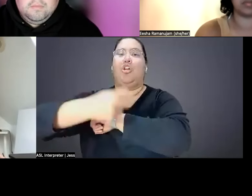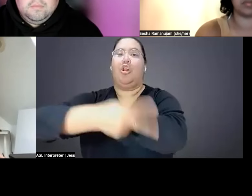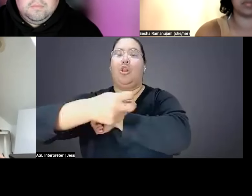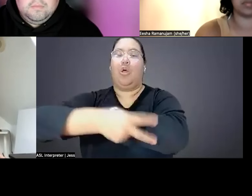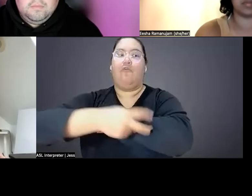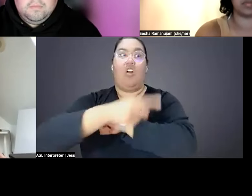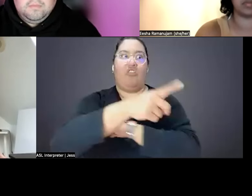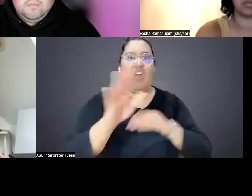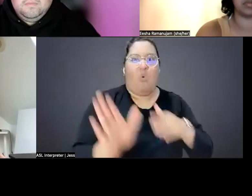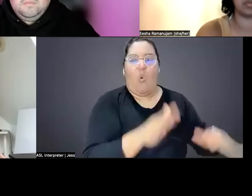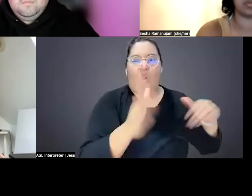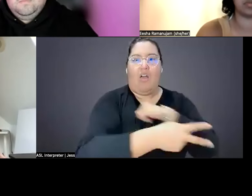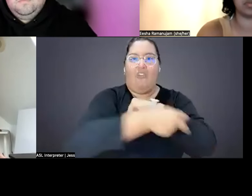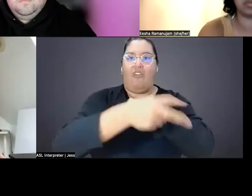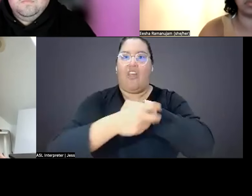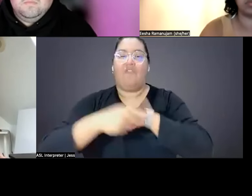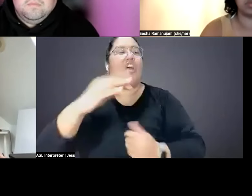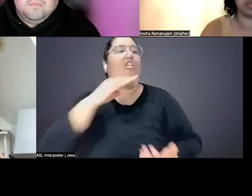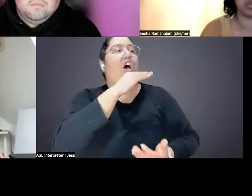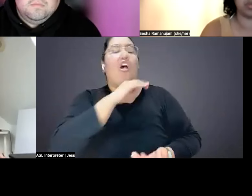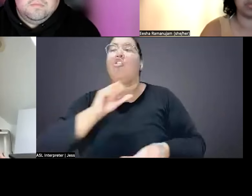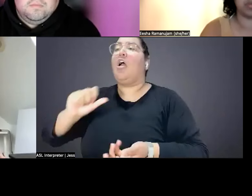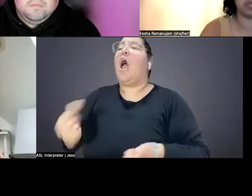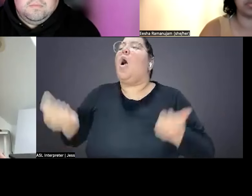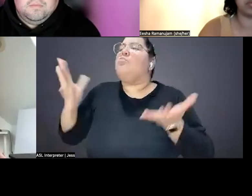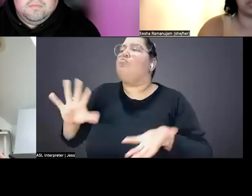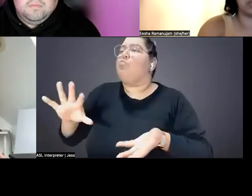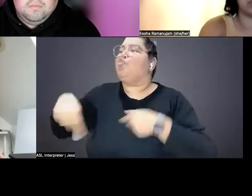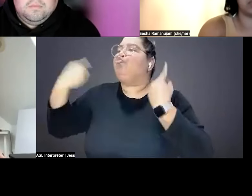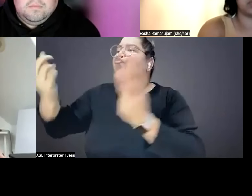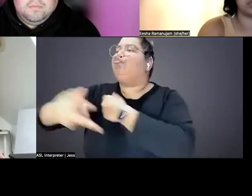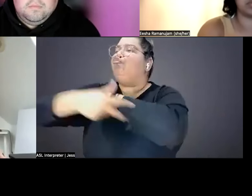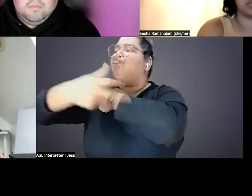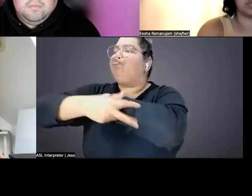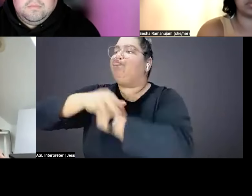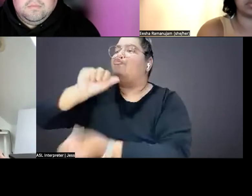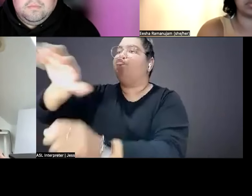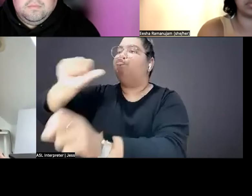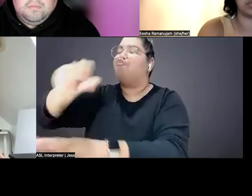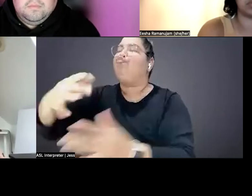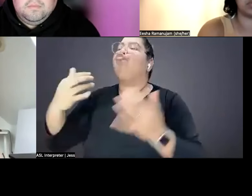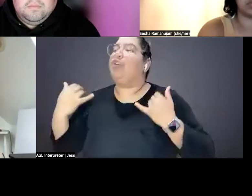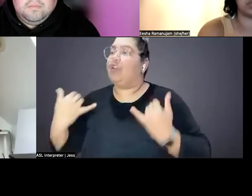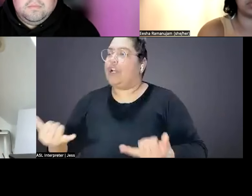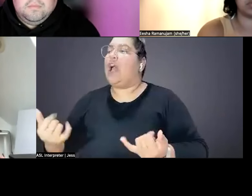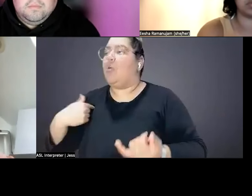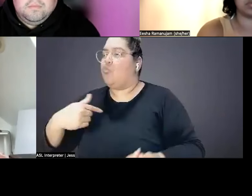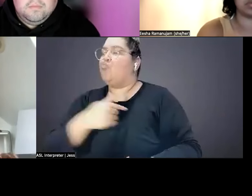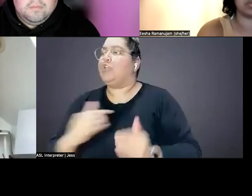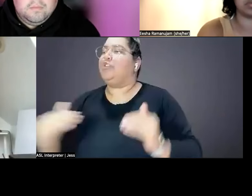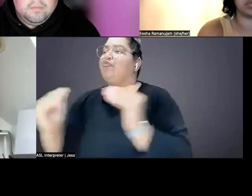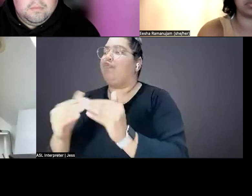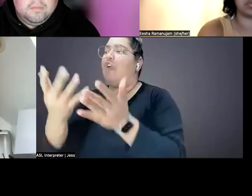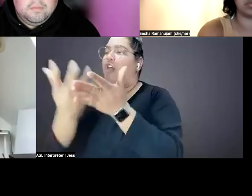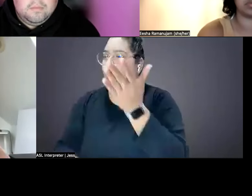theft, and using that as a way to justify mass losses and increase surveillance and